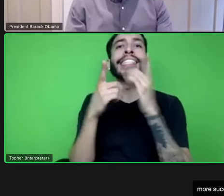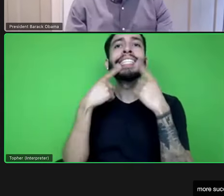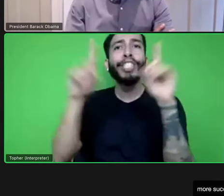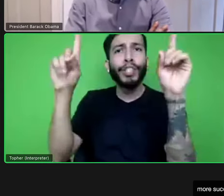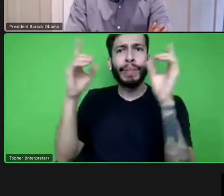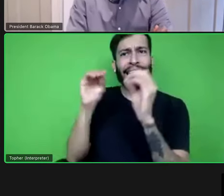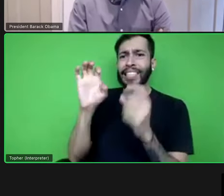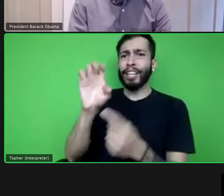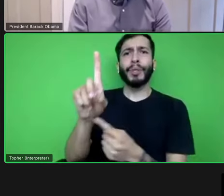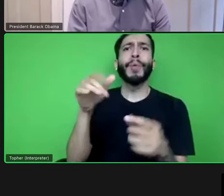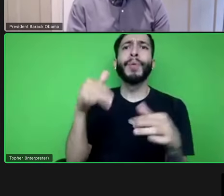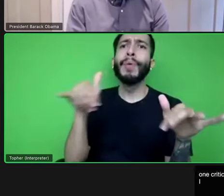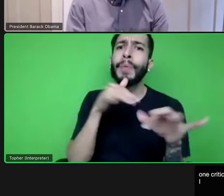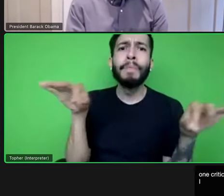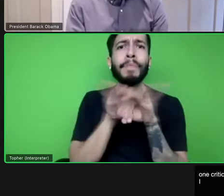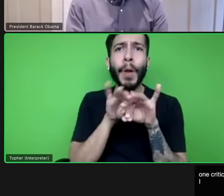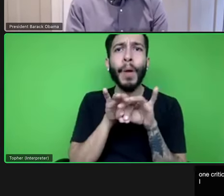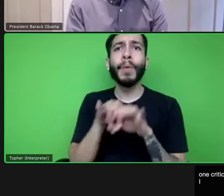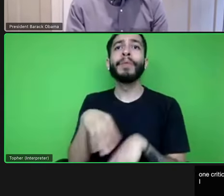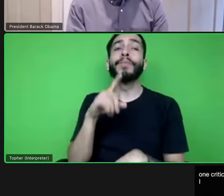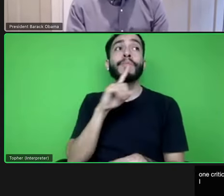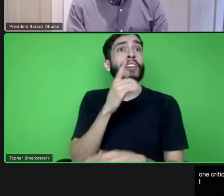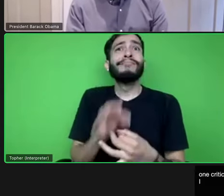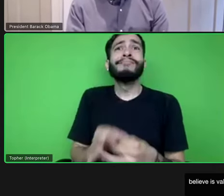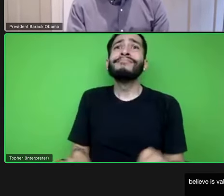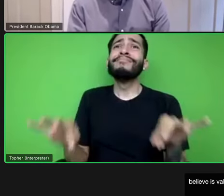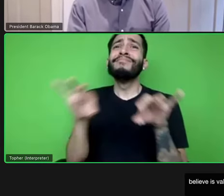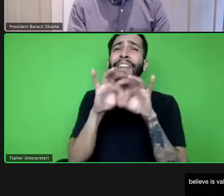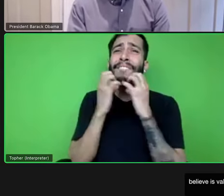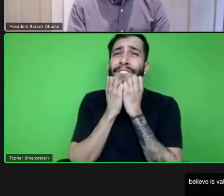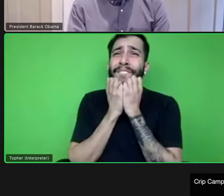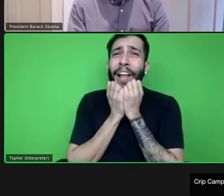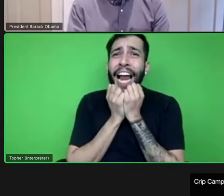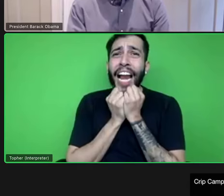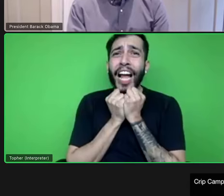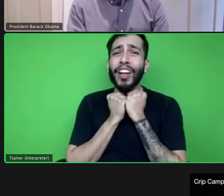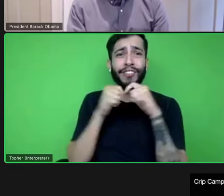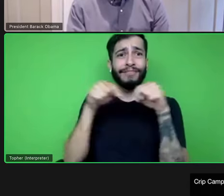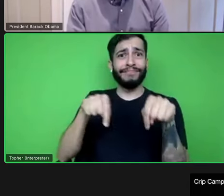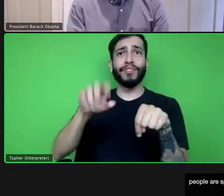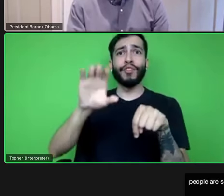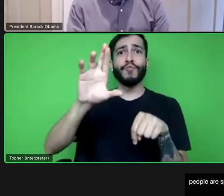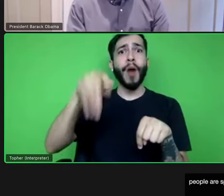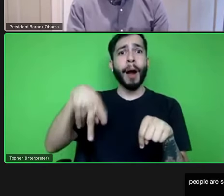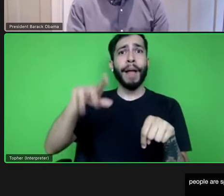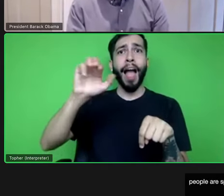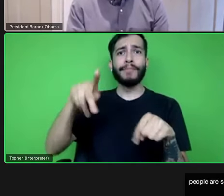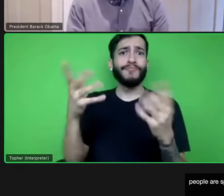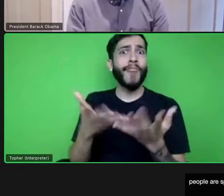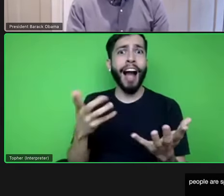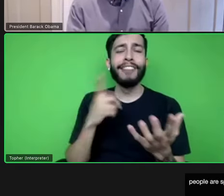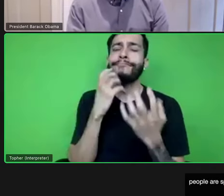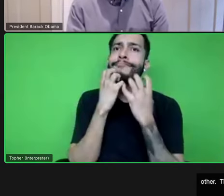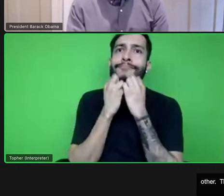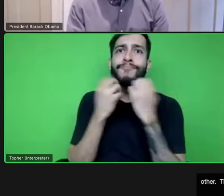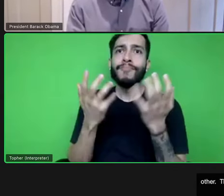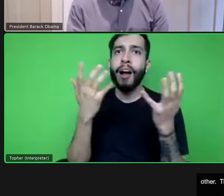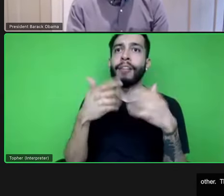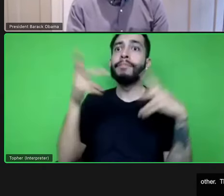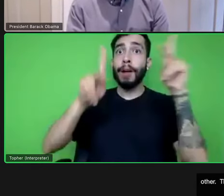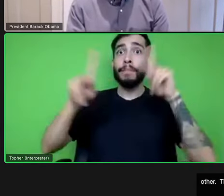Camp sessions is that people are speaking with each other. They're sharing information. We're learning more